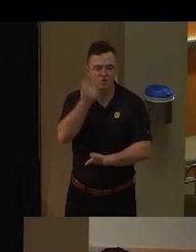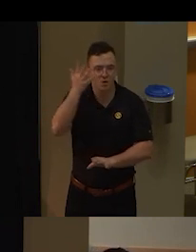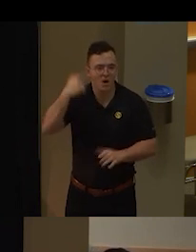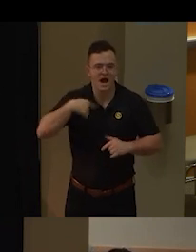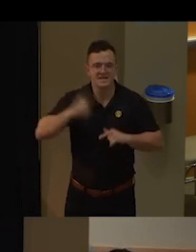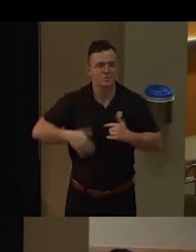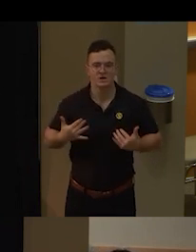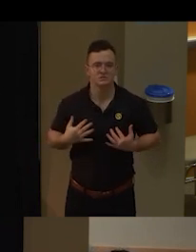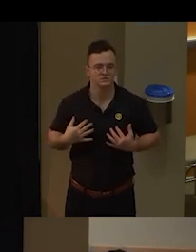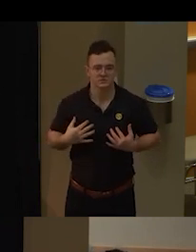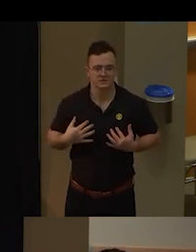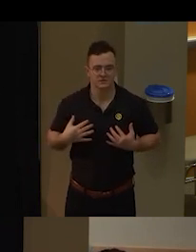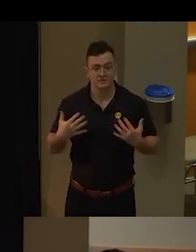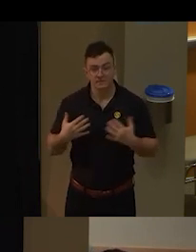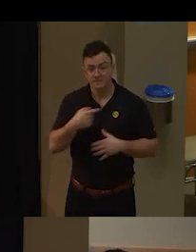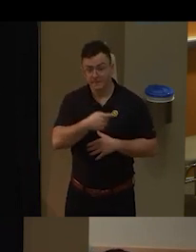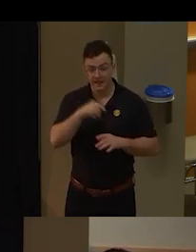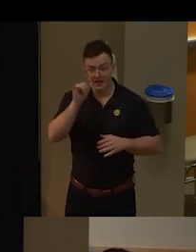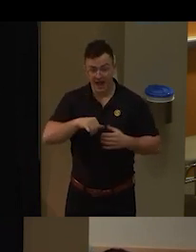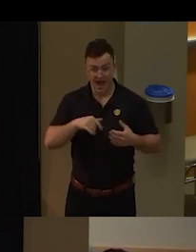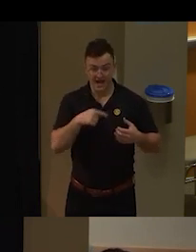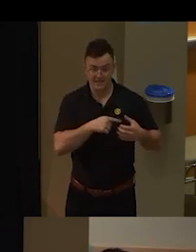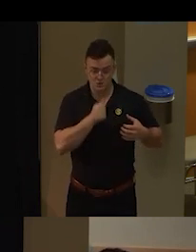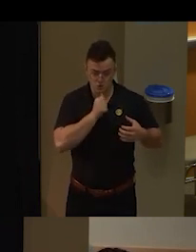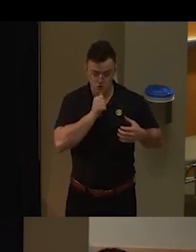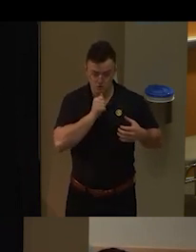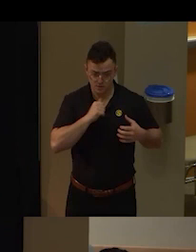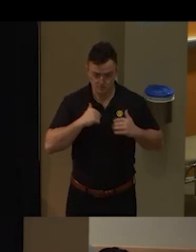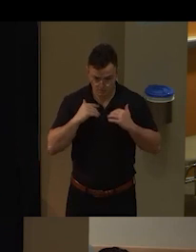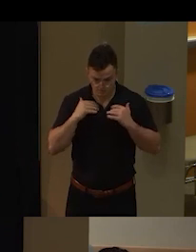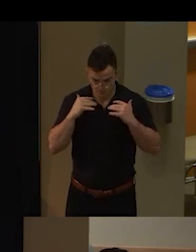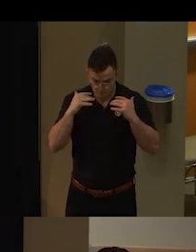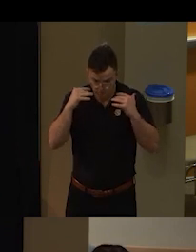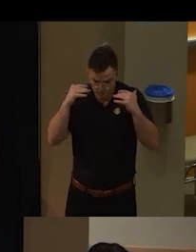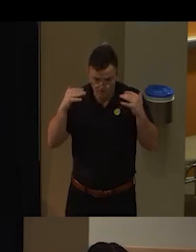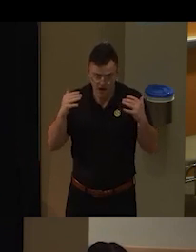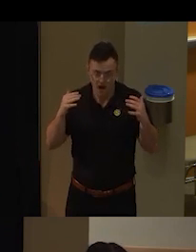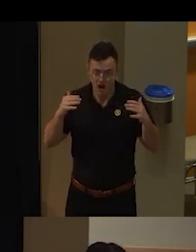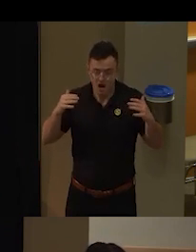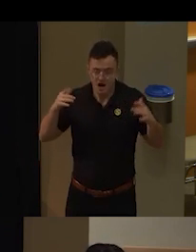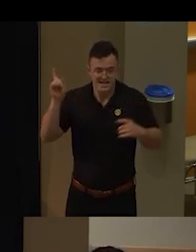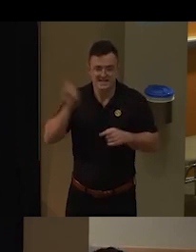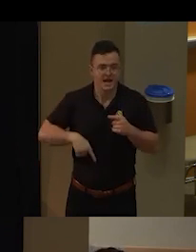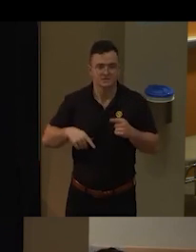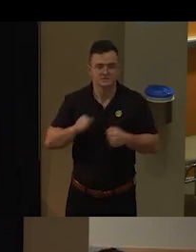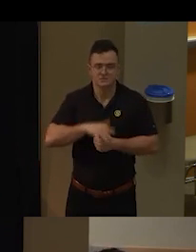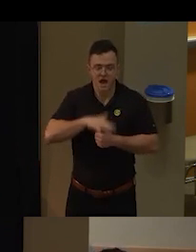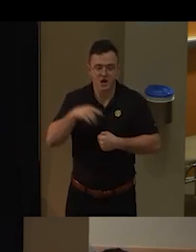wait. There comes a time when the cup of endurance runs over and men are no longer willing to be plunged into the abyss of